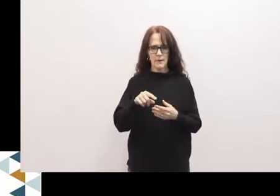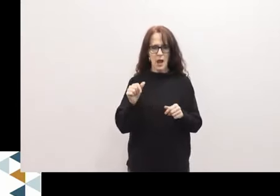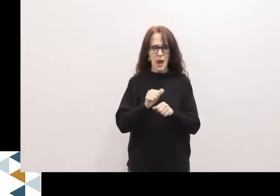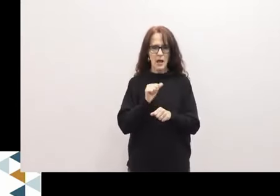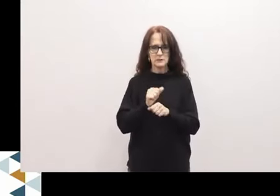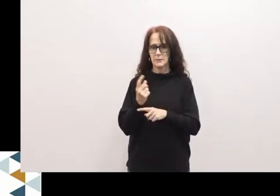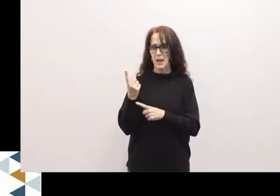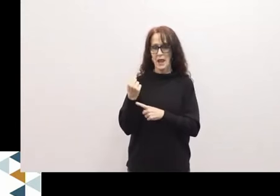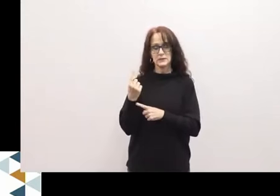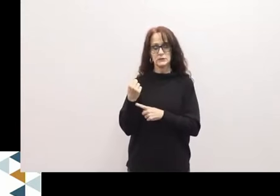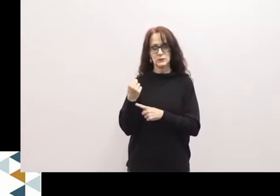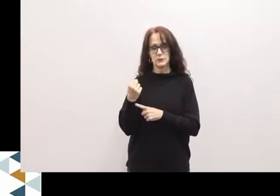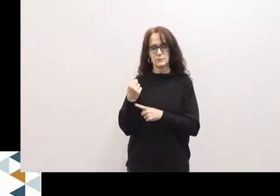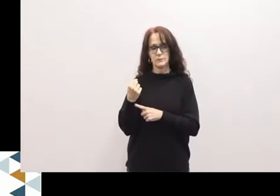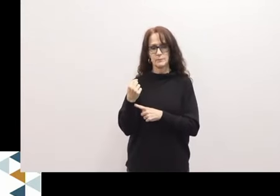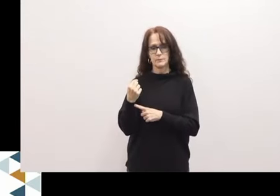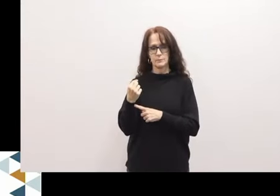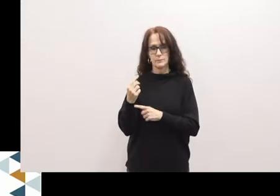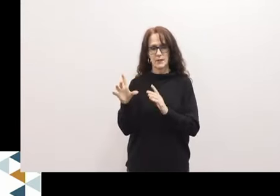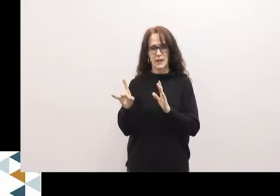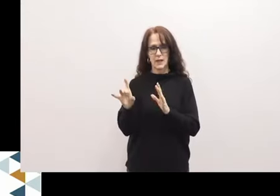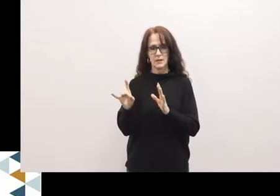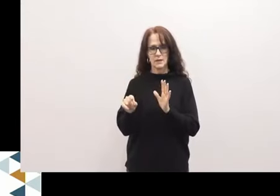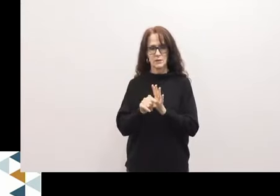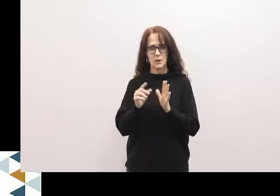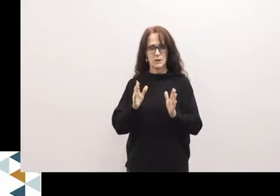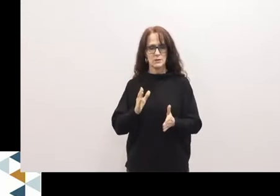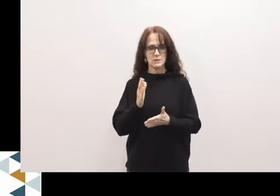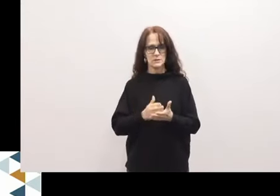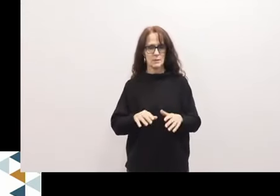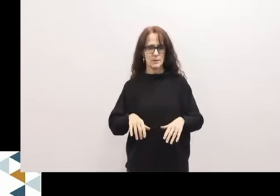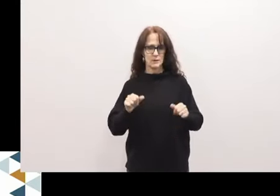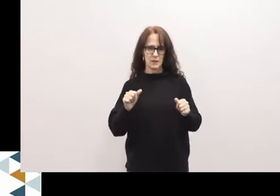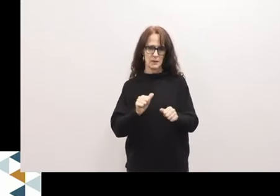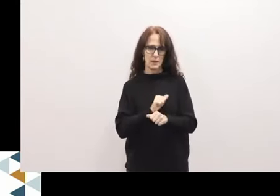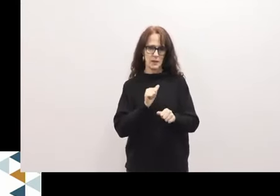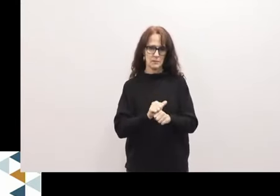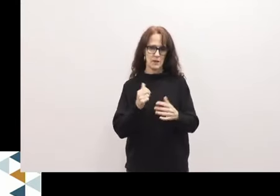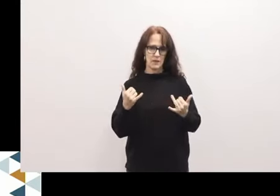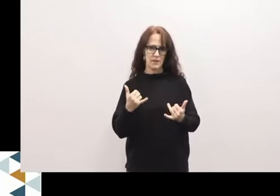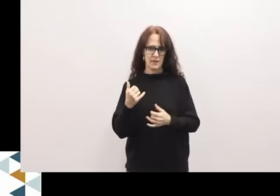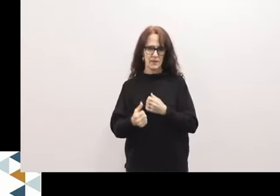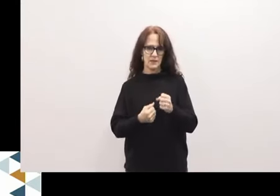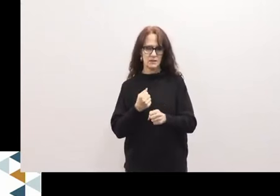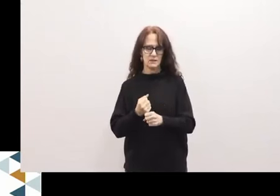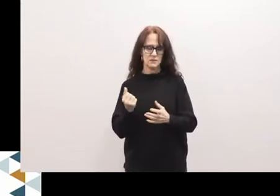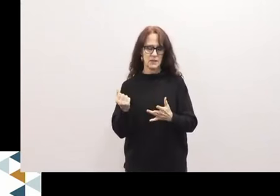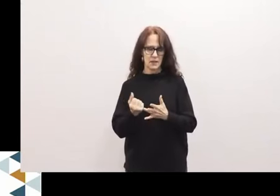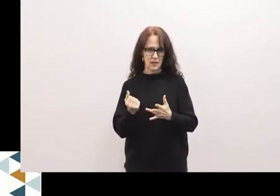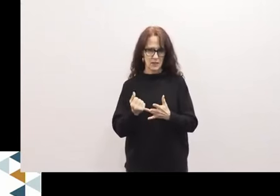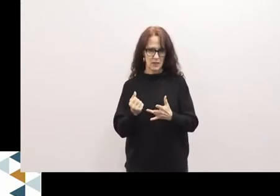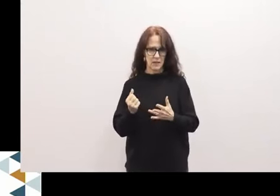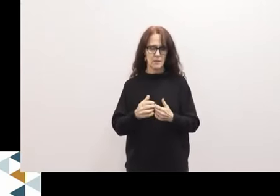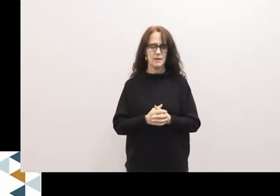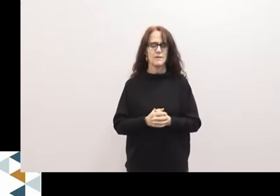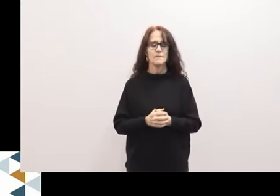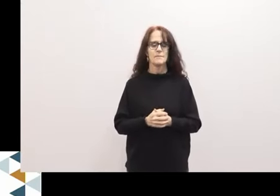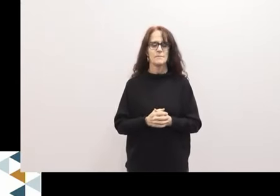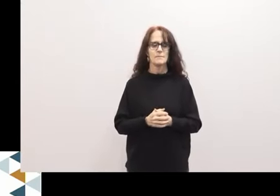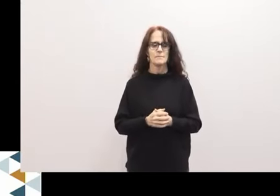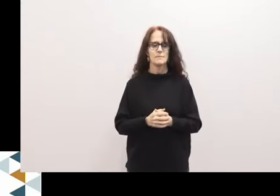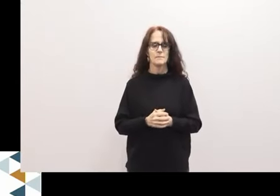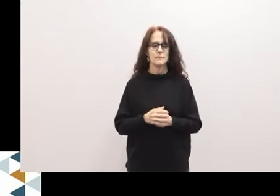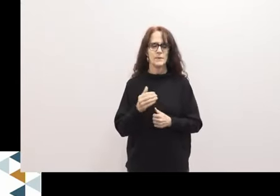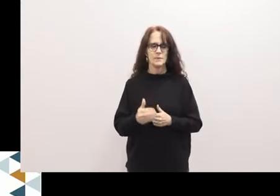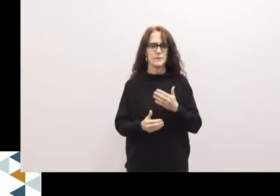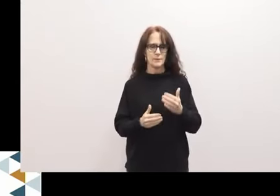algebra last year as eighth graders, and some are taking algebra this year as ninth graders. So in the next couple